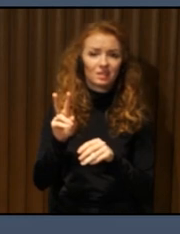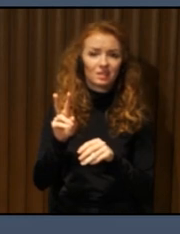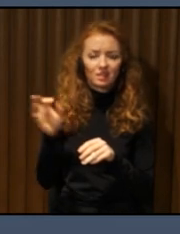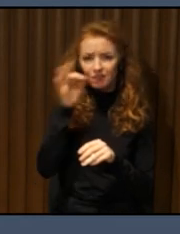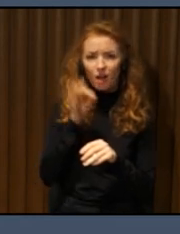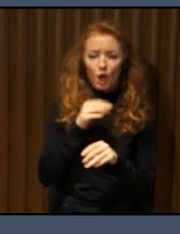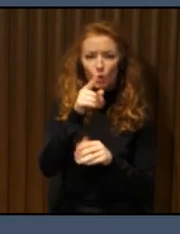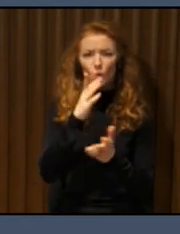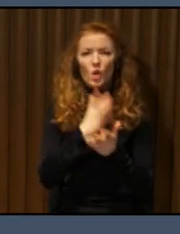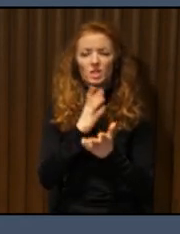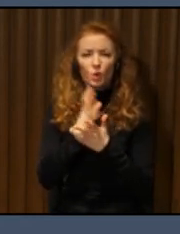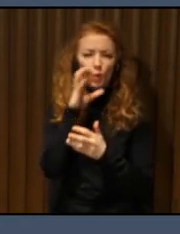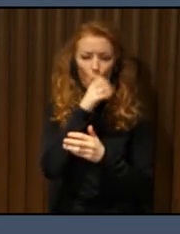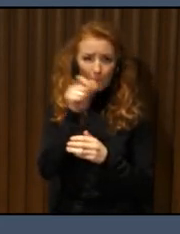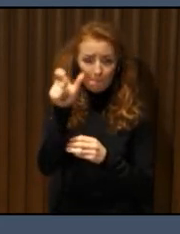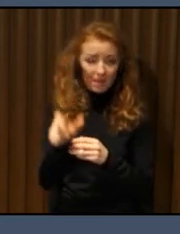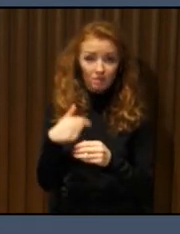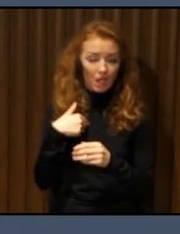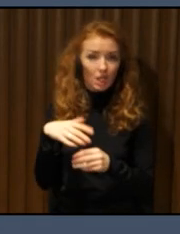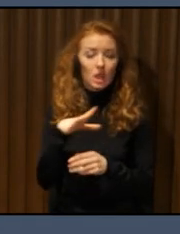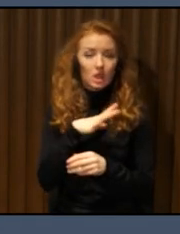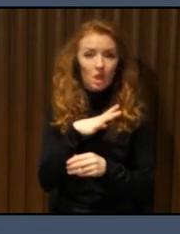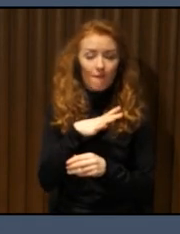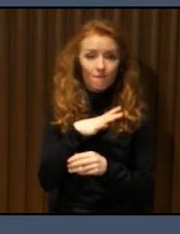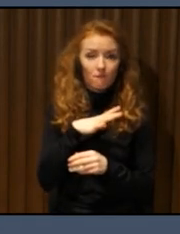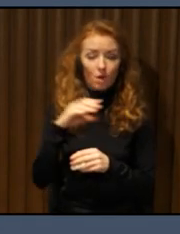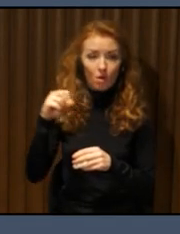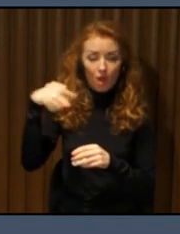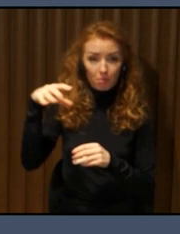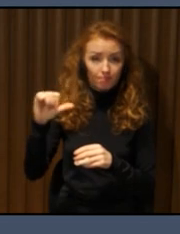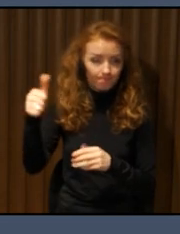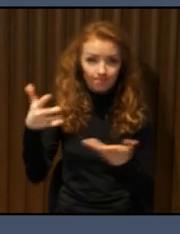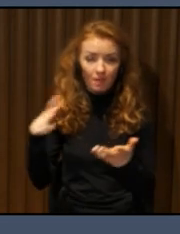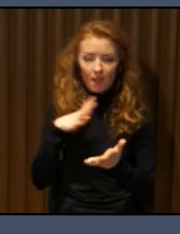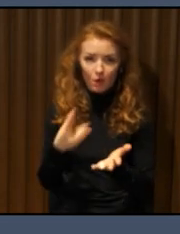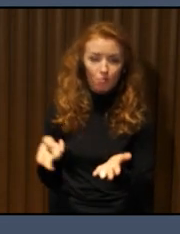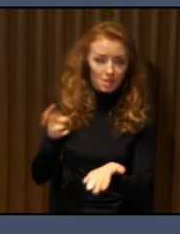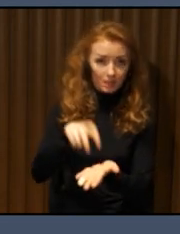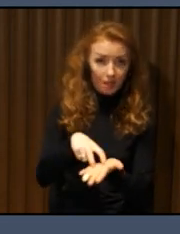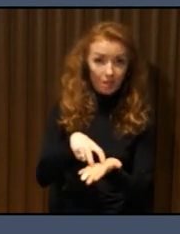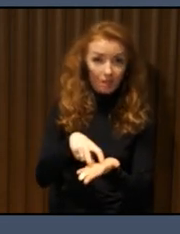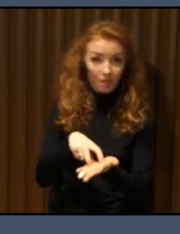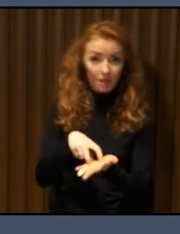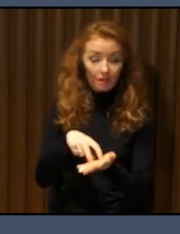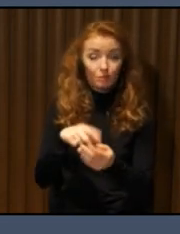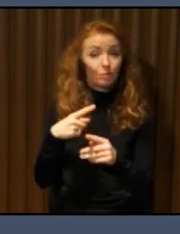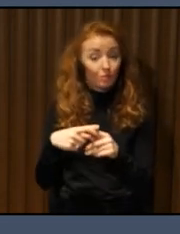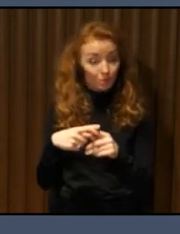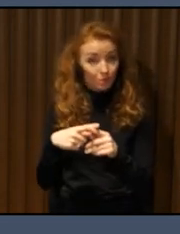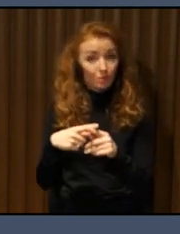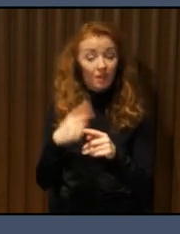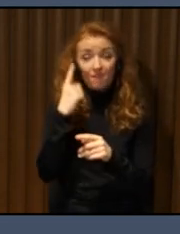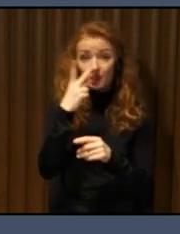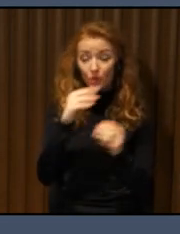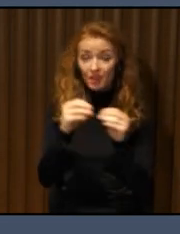closet, or even to turn on a regular lamp. One in every 10 people in Israel is a disabled person. The IKEA